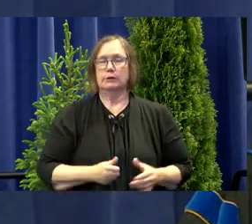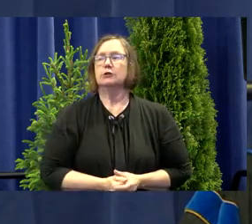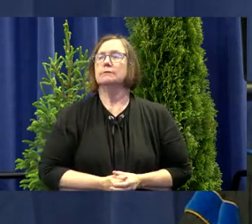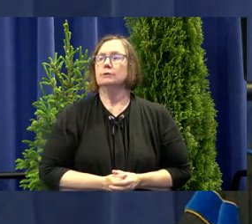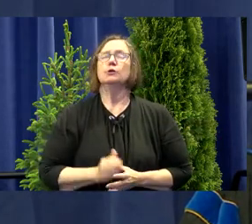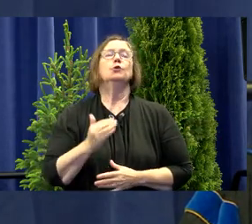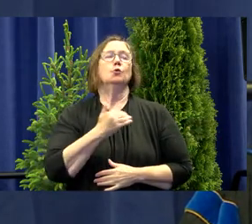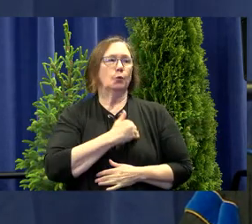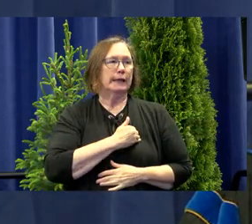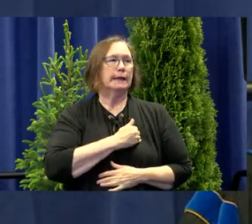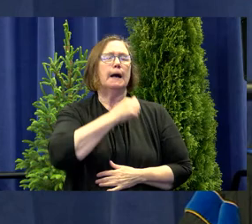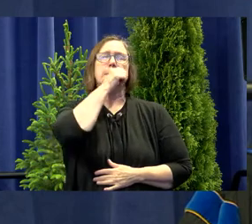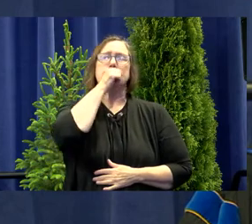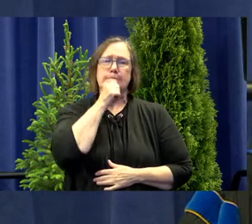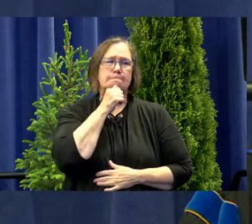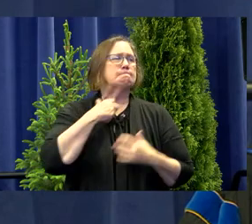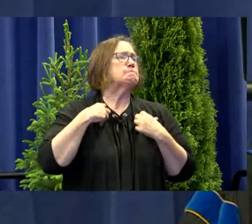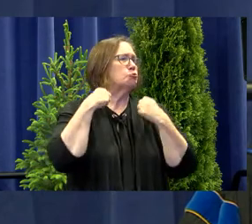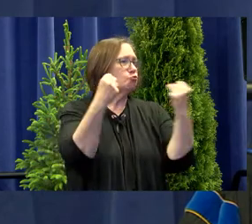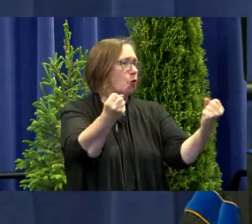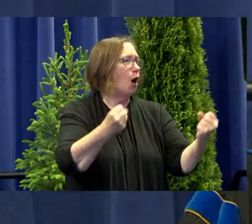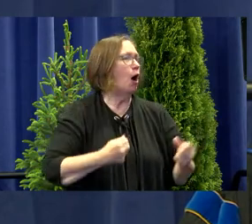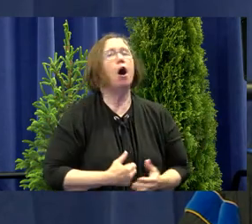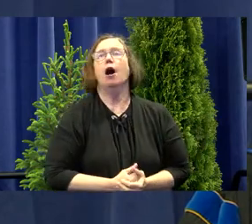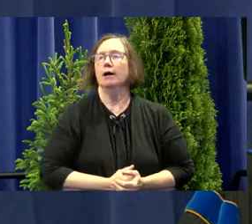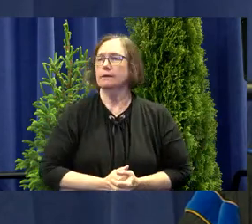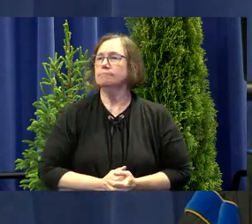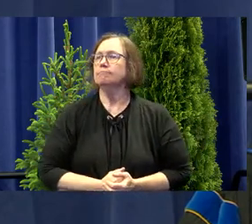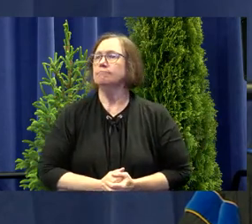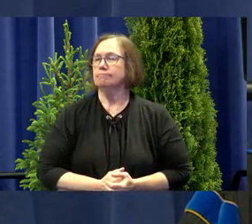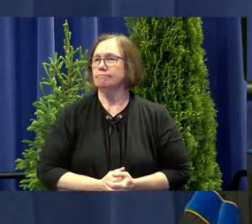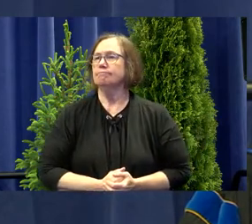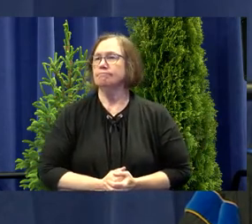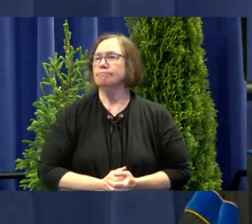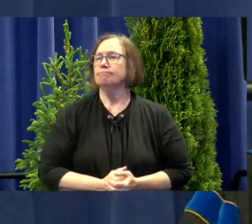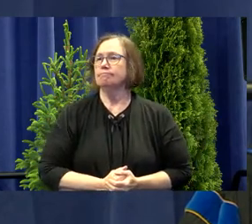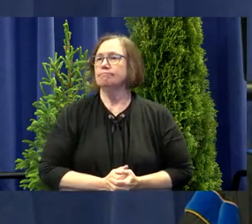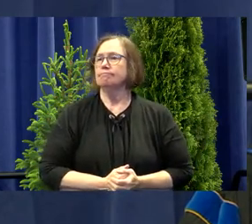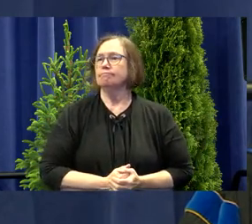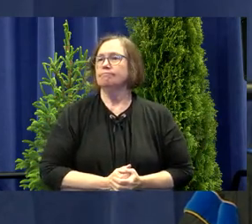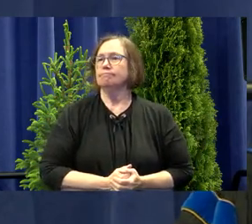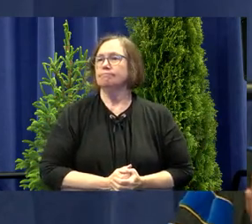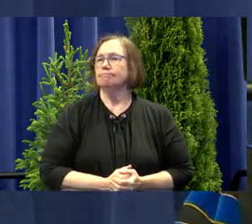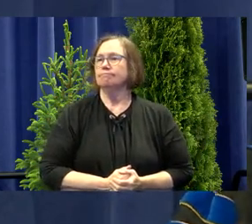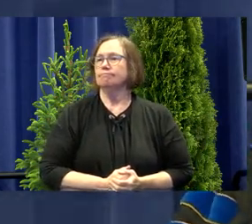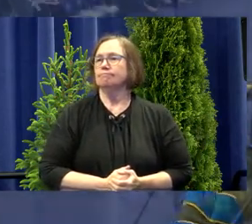We are resilient, we are strong. Siksik simasituk.